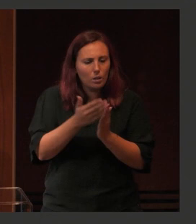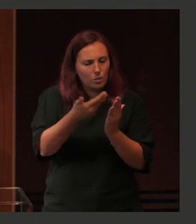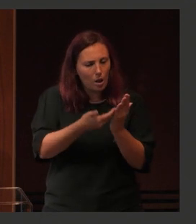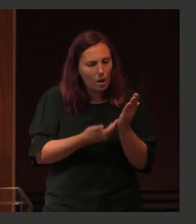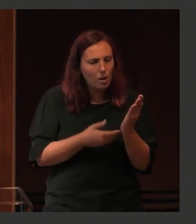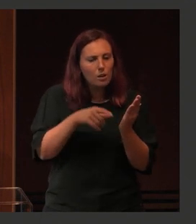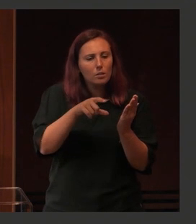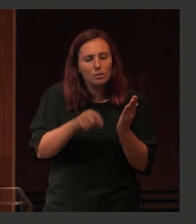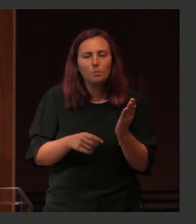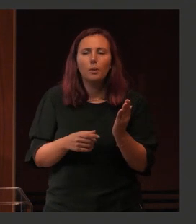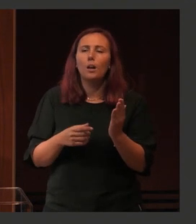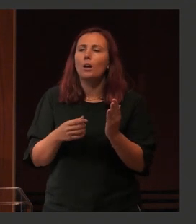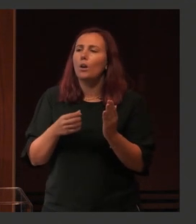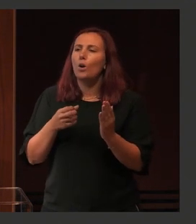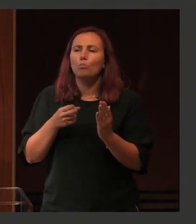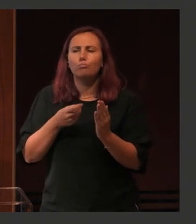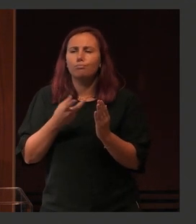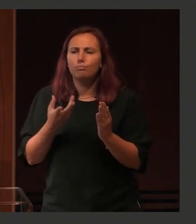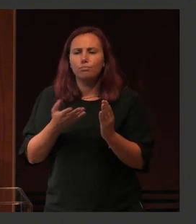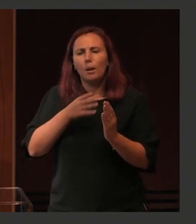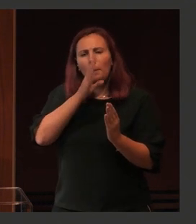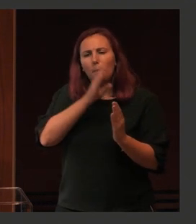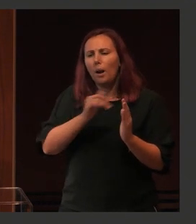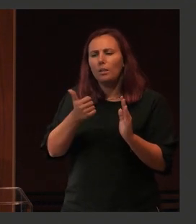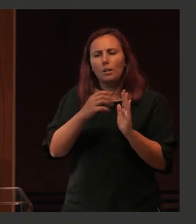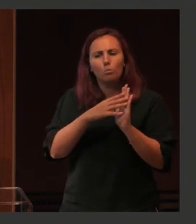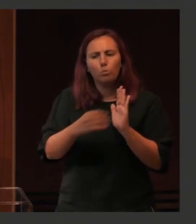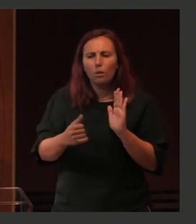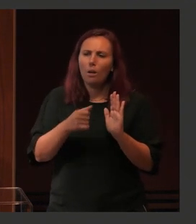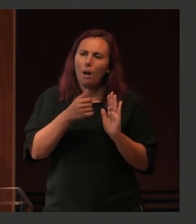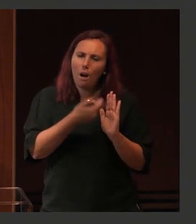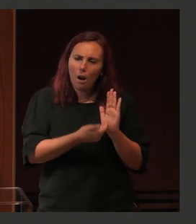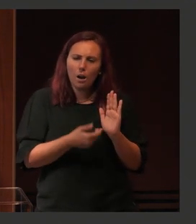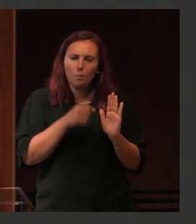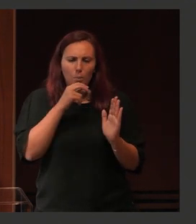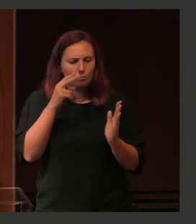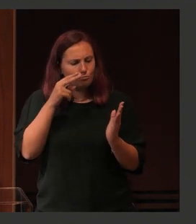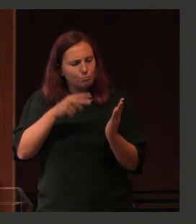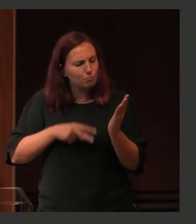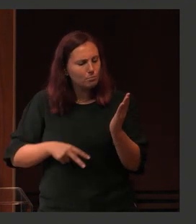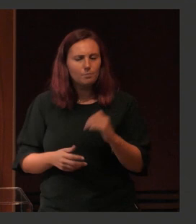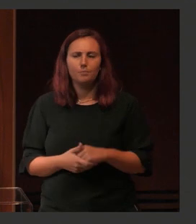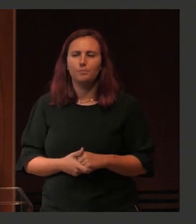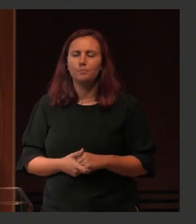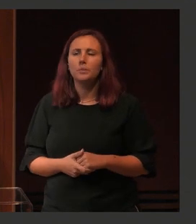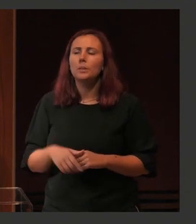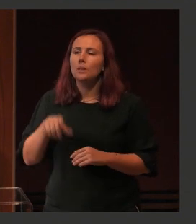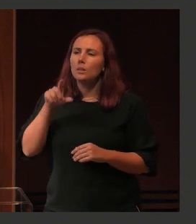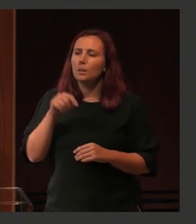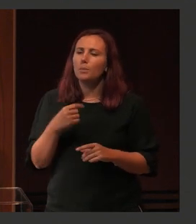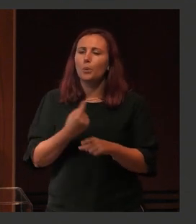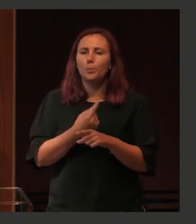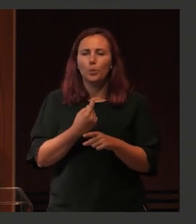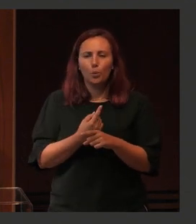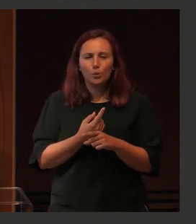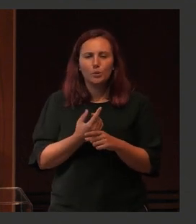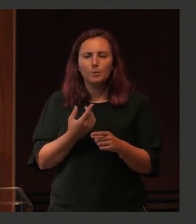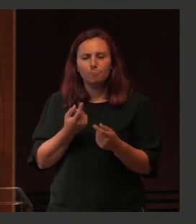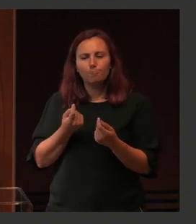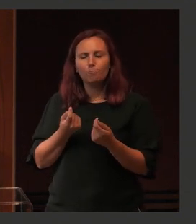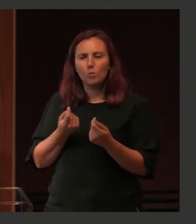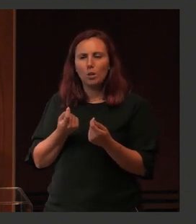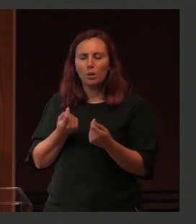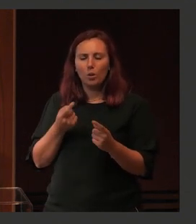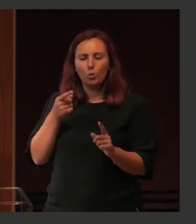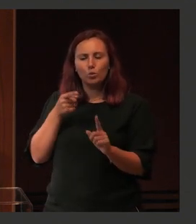a lot of good and best practice examples. And one thing which is also related, kind of related to the Sustainable Development Goals, is